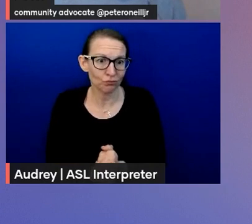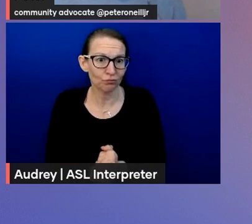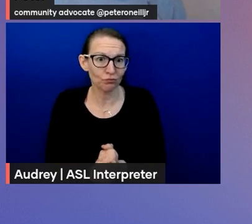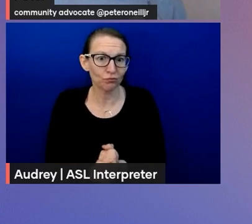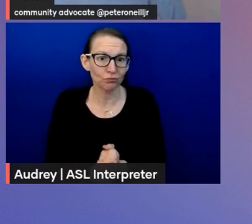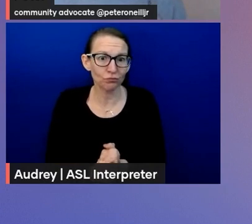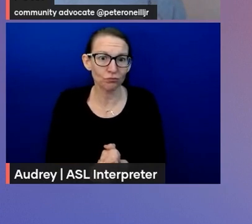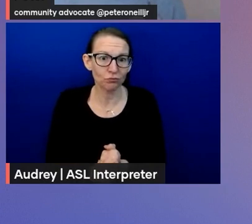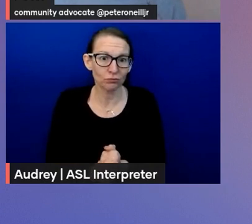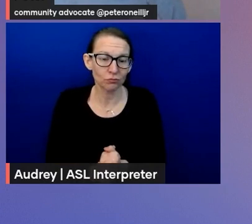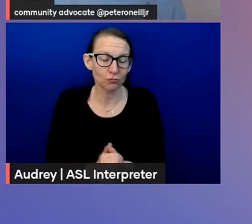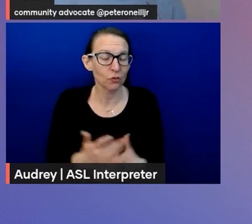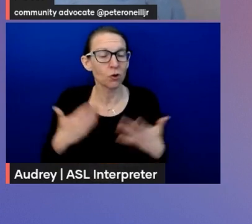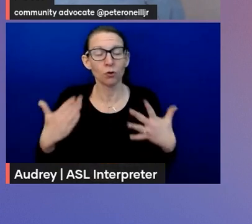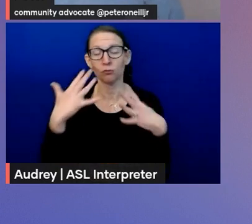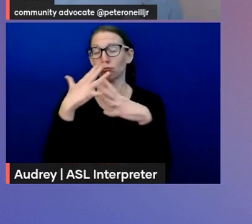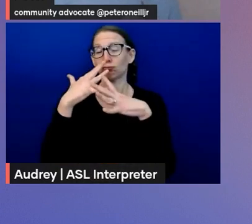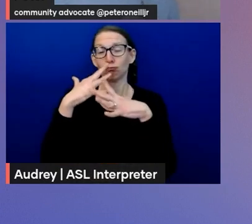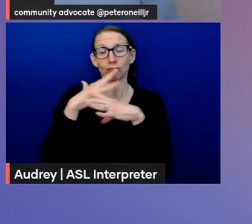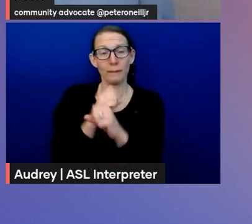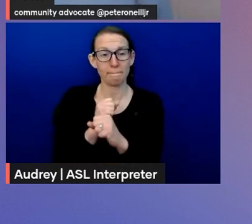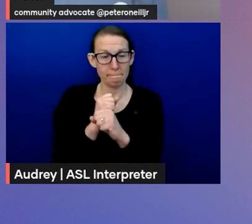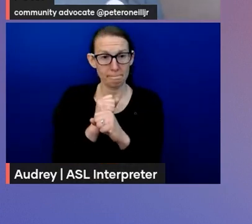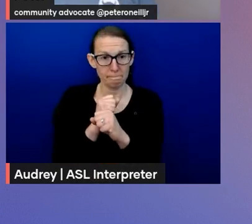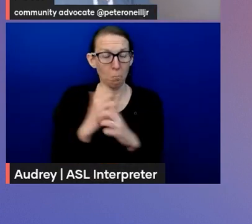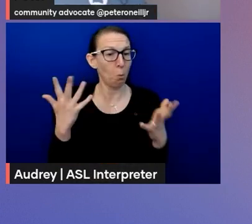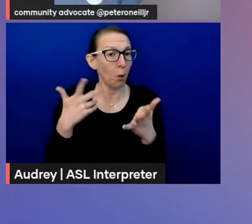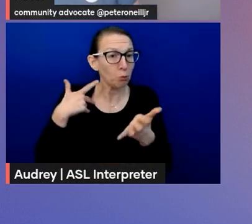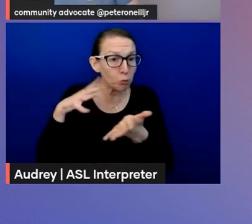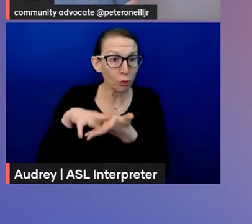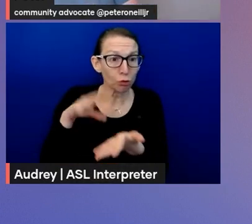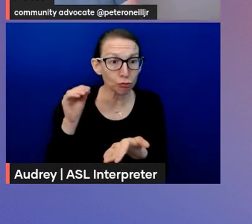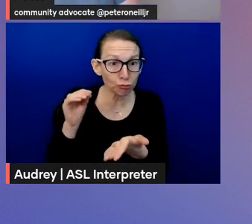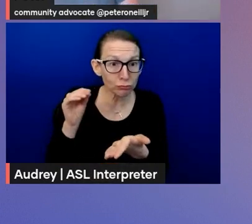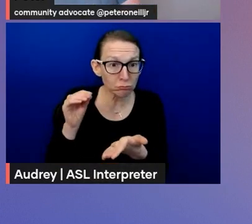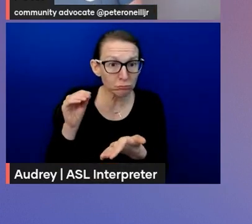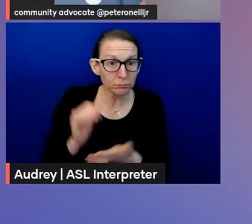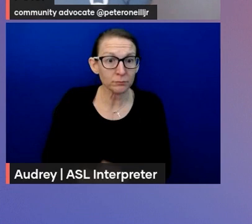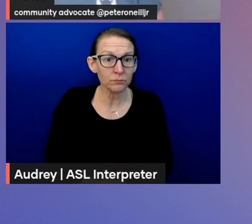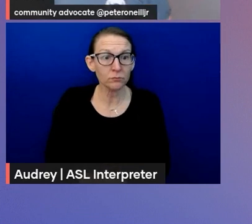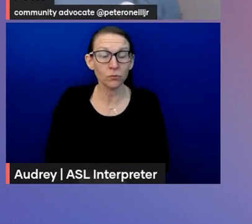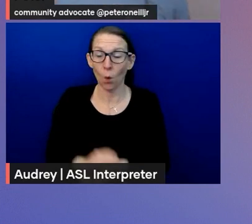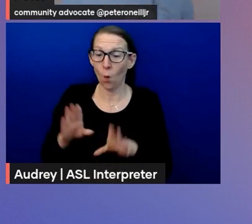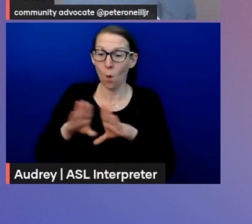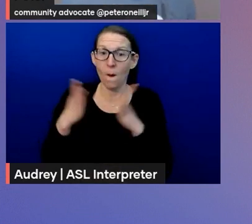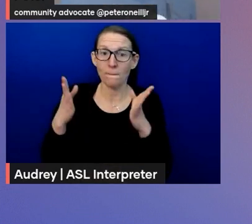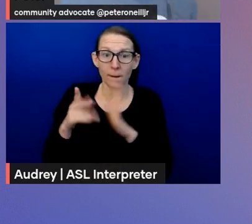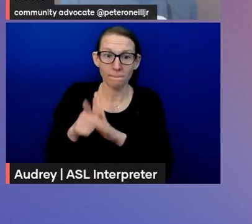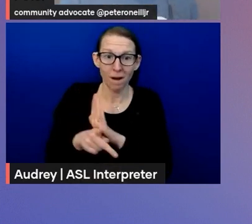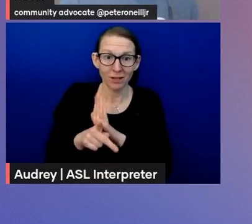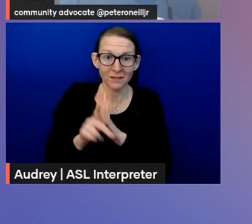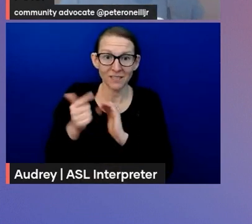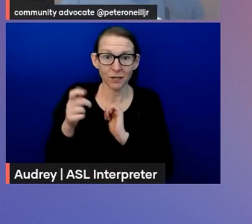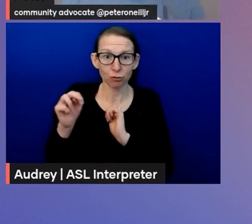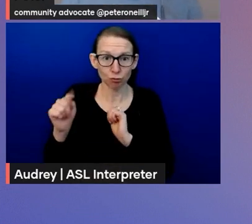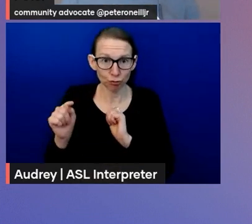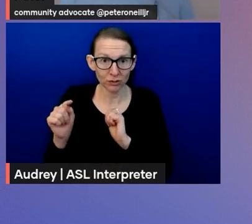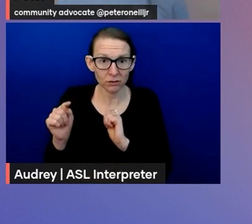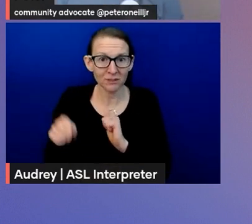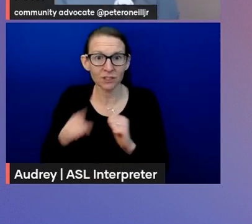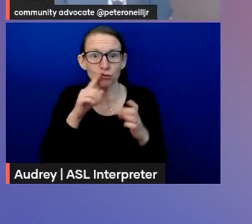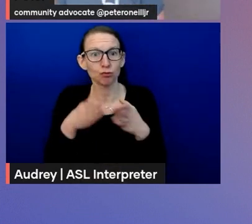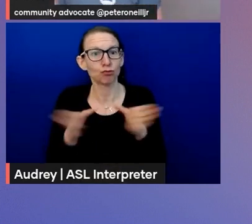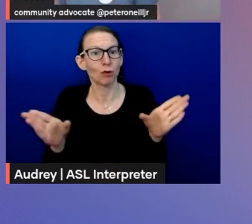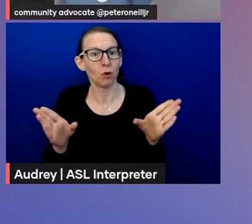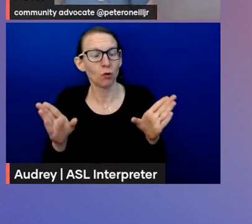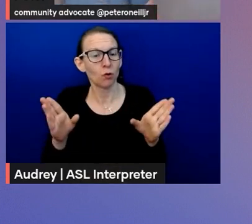just doing a little recap here, right? Things that we learned that Open Policy Agent as a general purpose policy engine can be used with